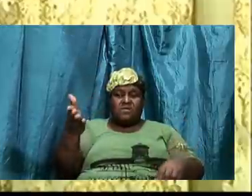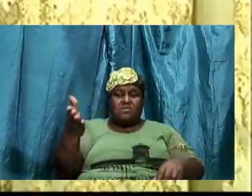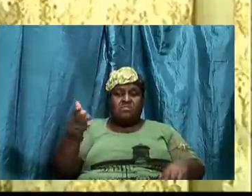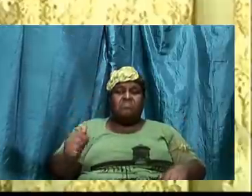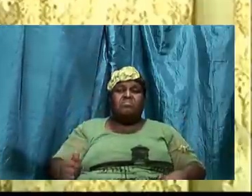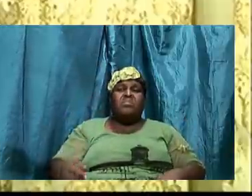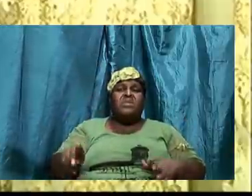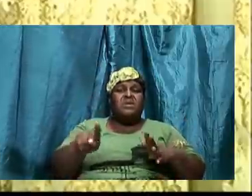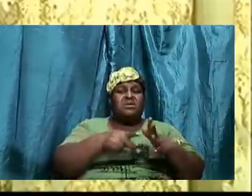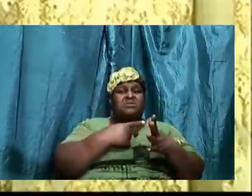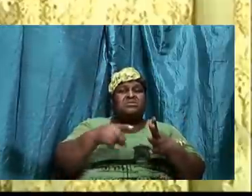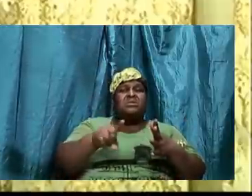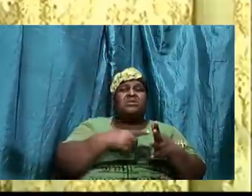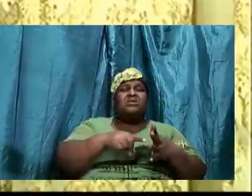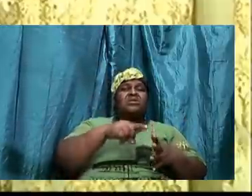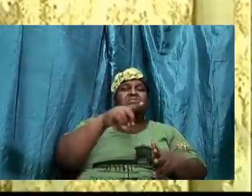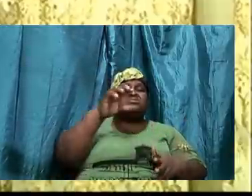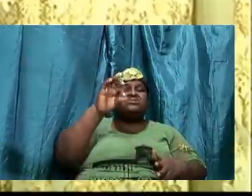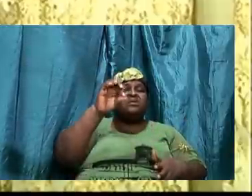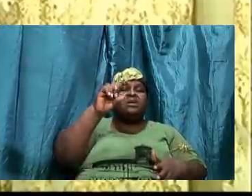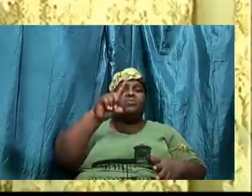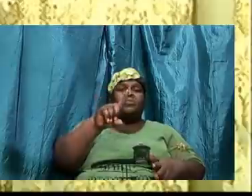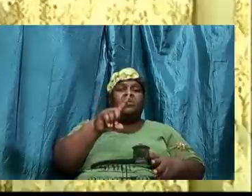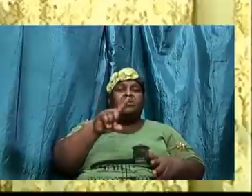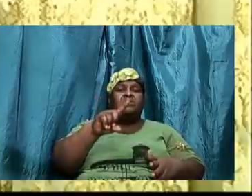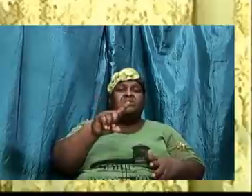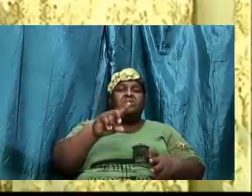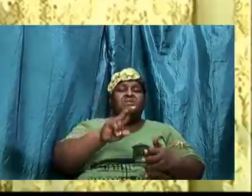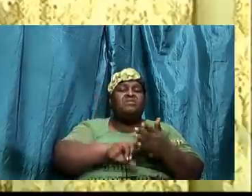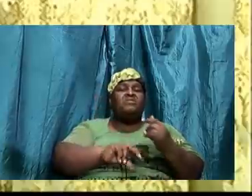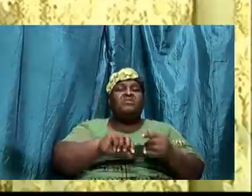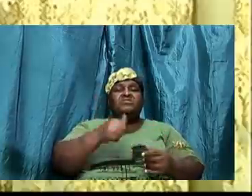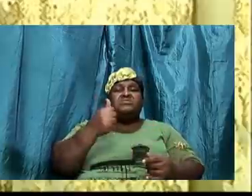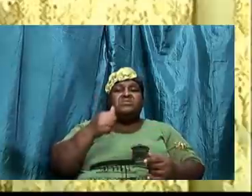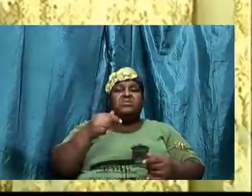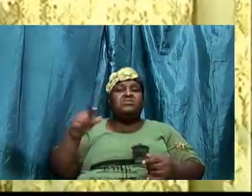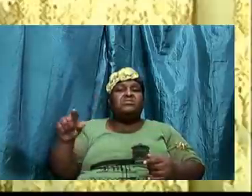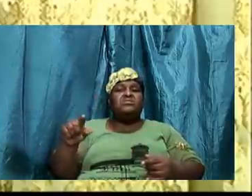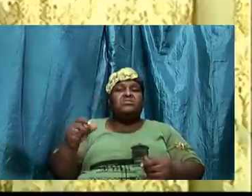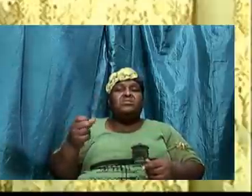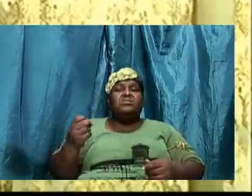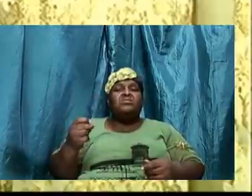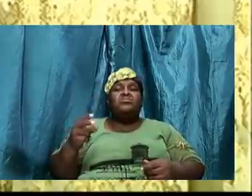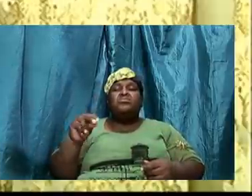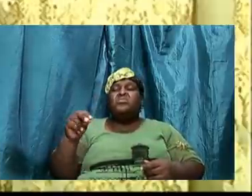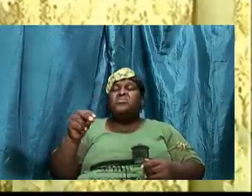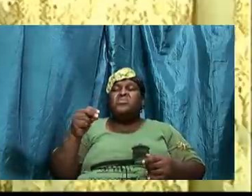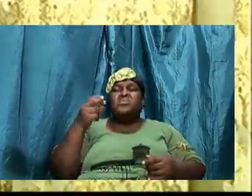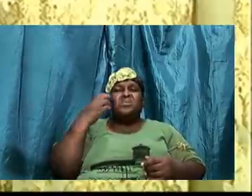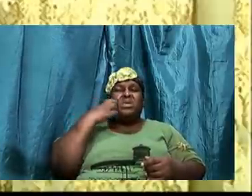is Psalms 91, 10 to 12. There shall no evil befall thee,